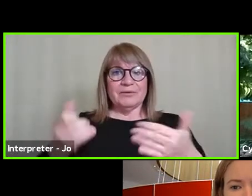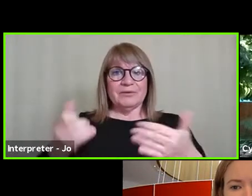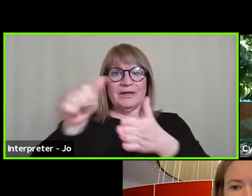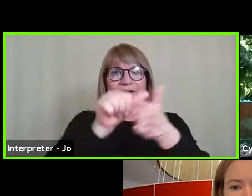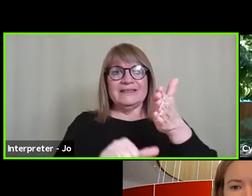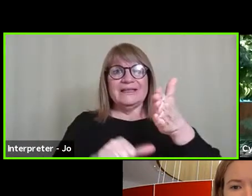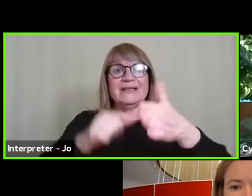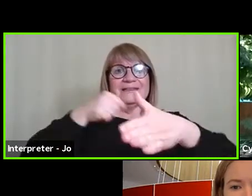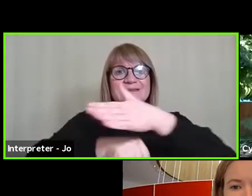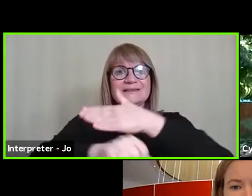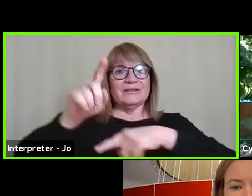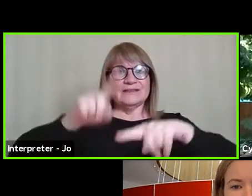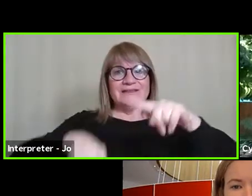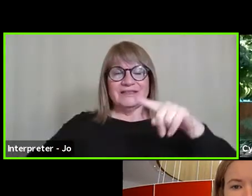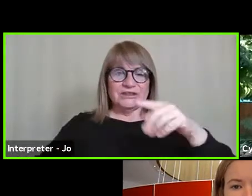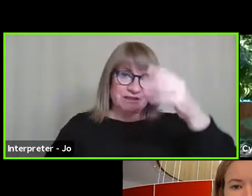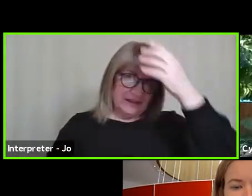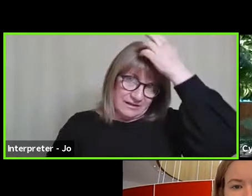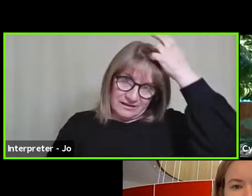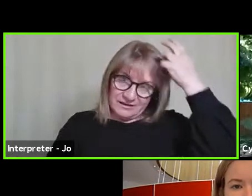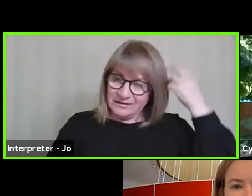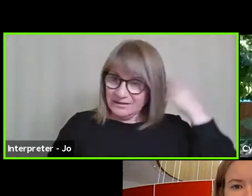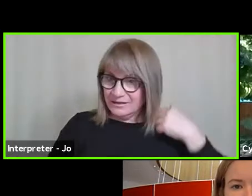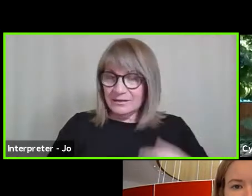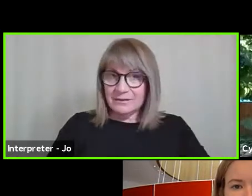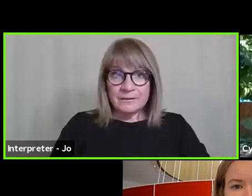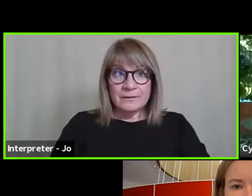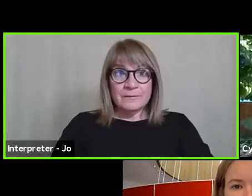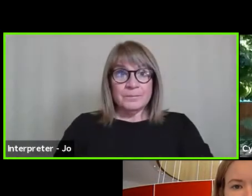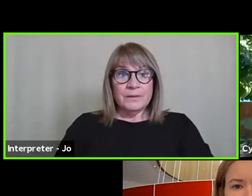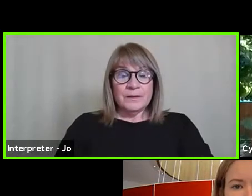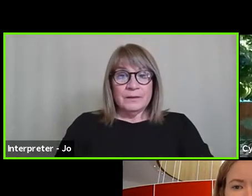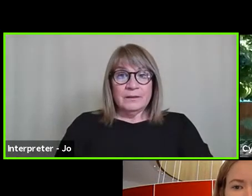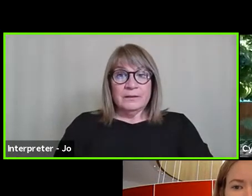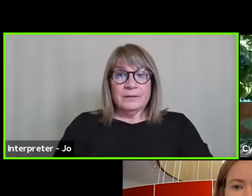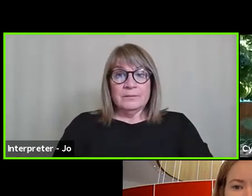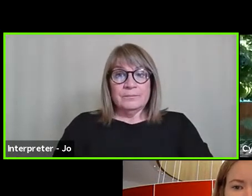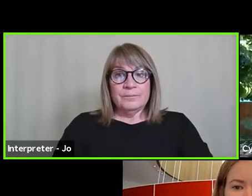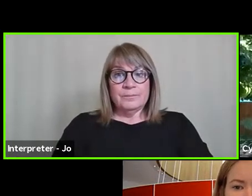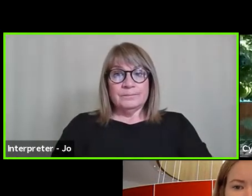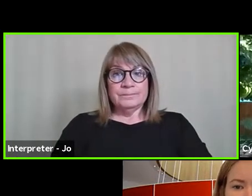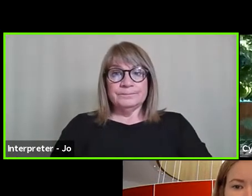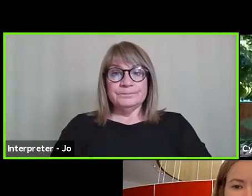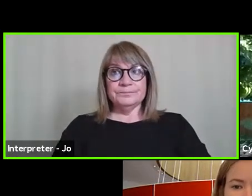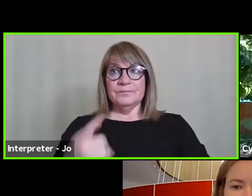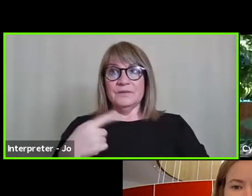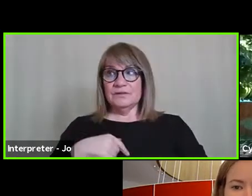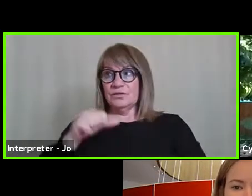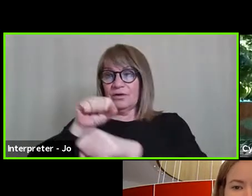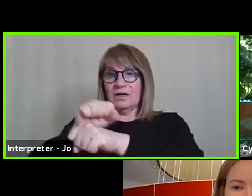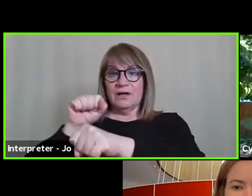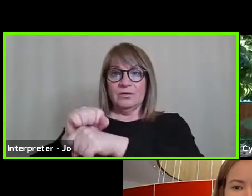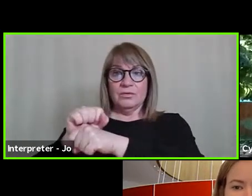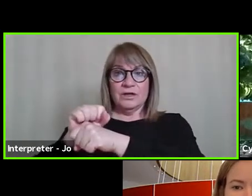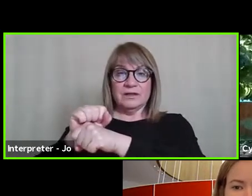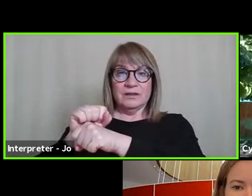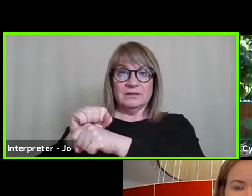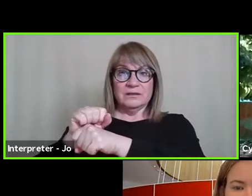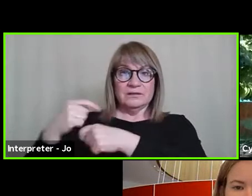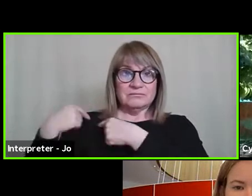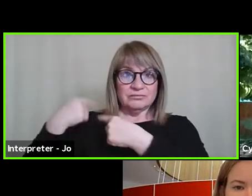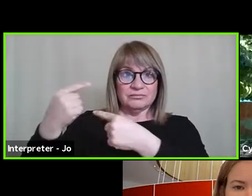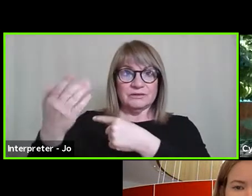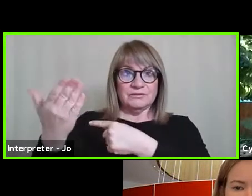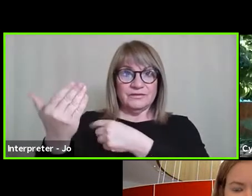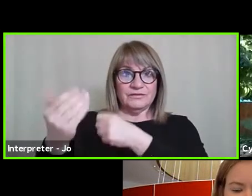um so i wanted to say that the the work that we did over a 20 well a 15-year period